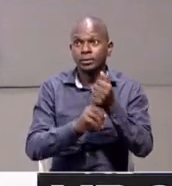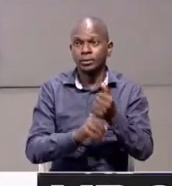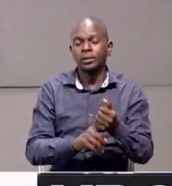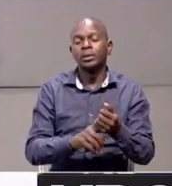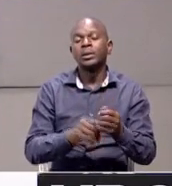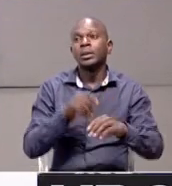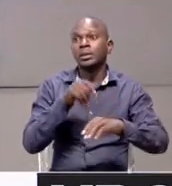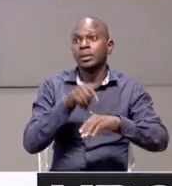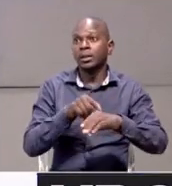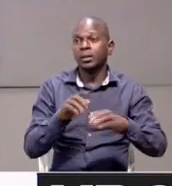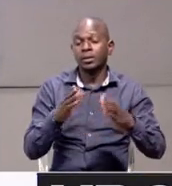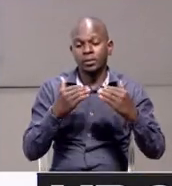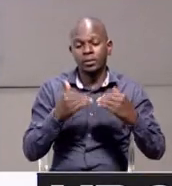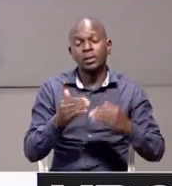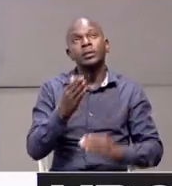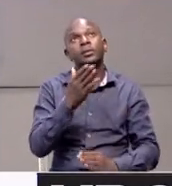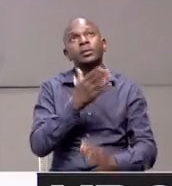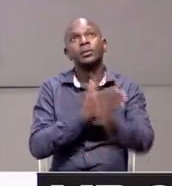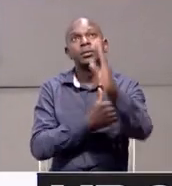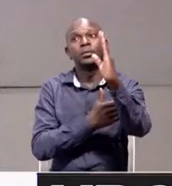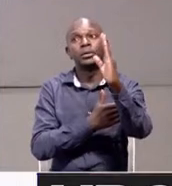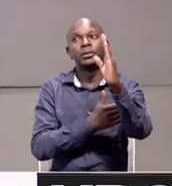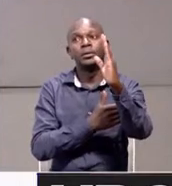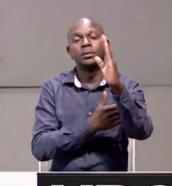It's timely to thank the Almighty.